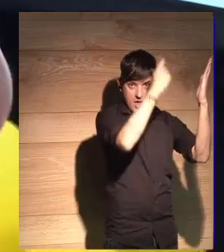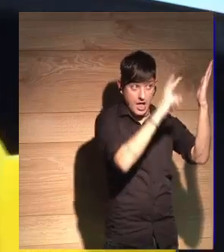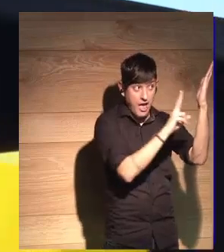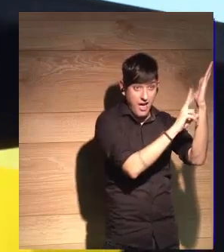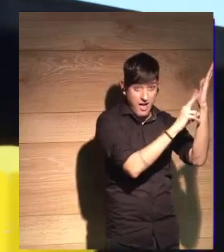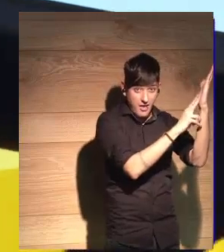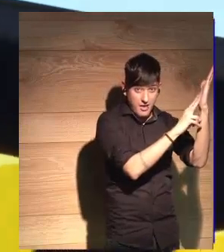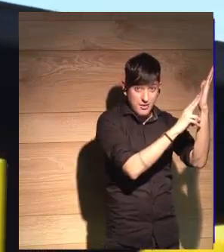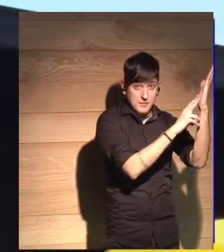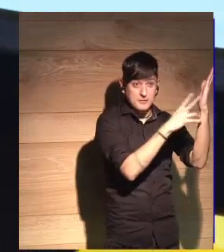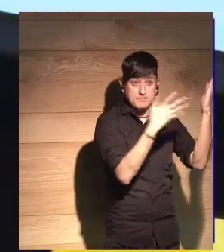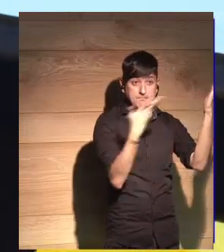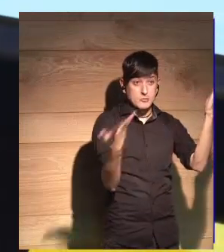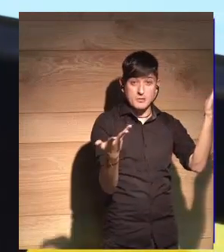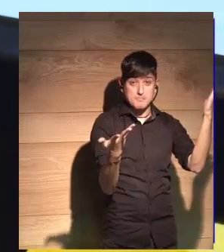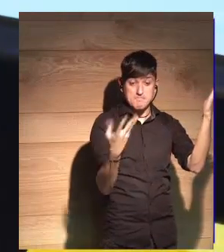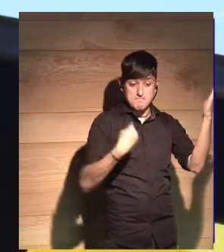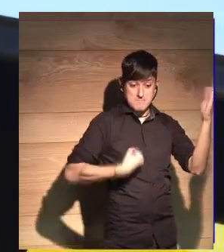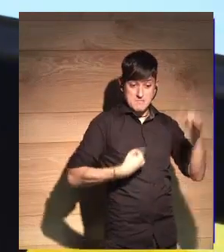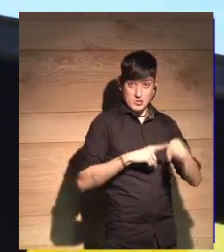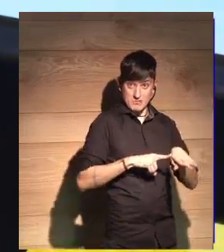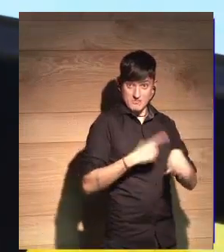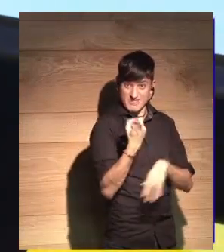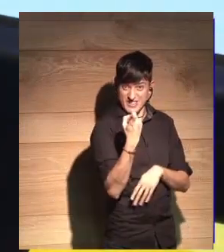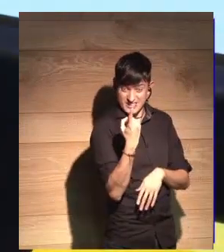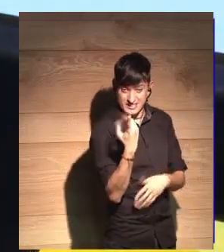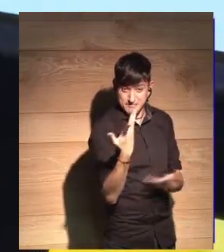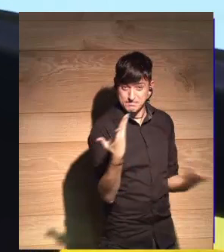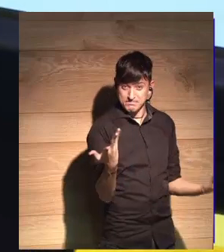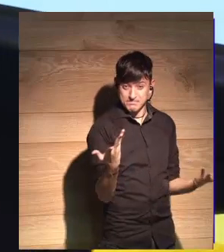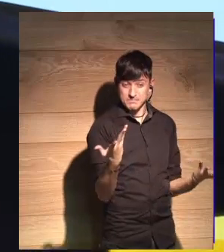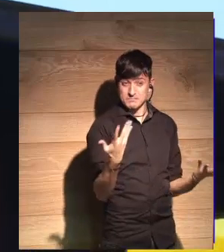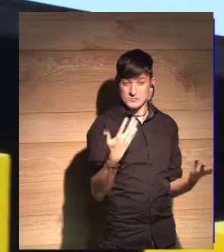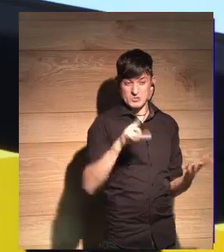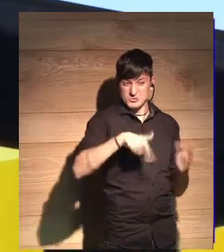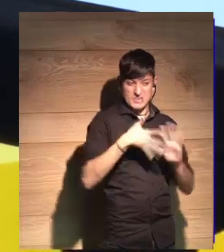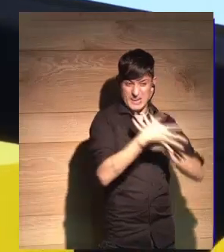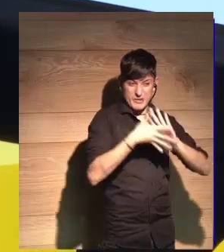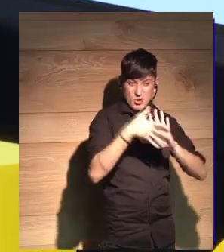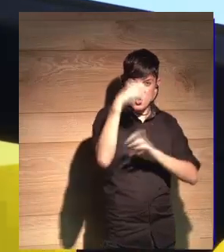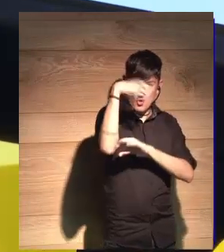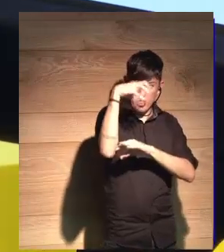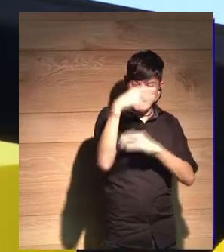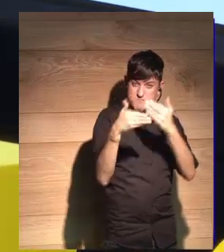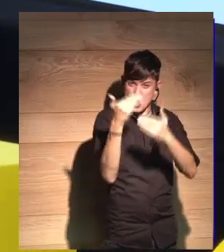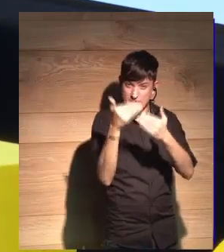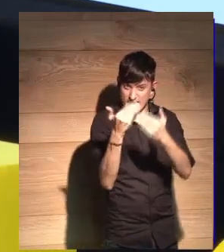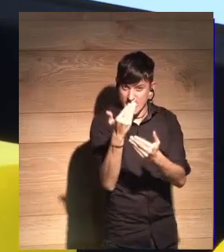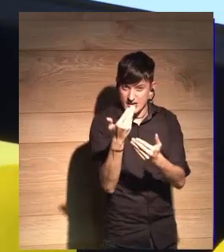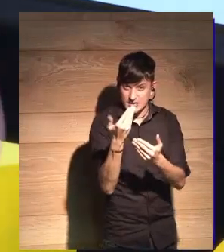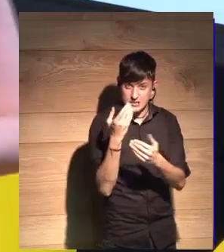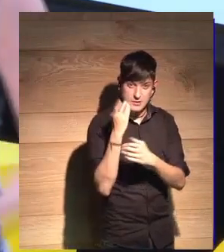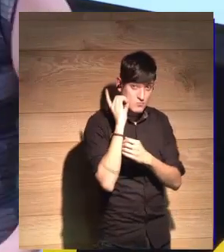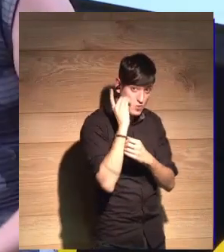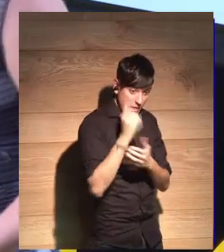smart connected lights that you need an iPad to use. You need to remember what the light is called to turn it on or off. The